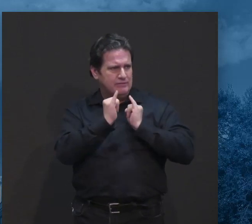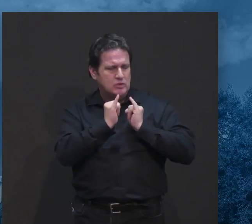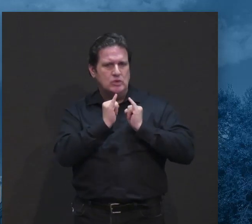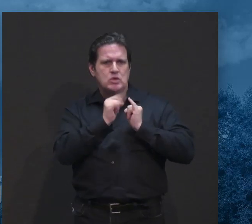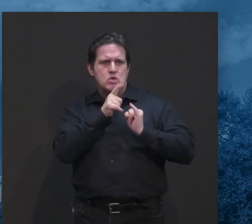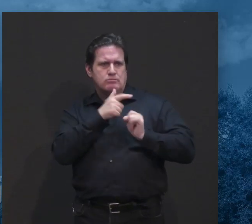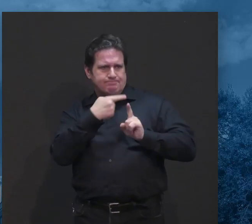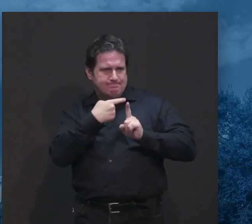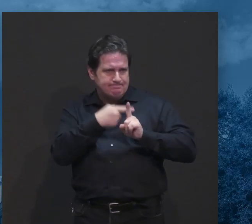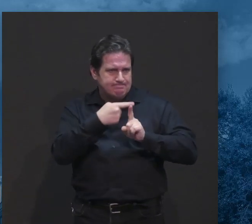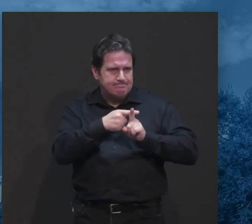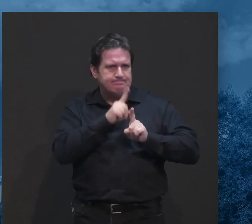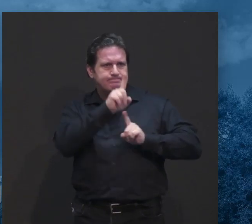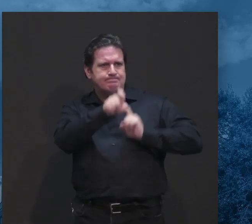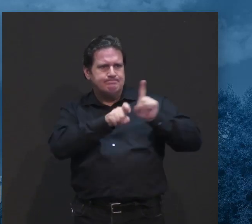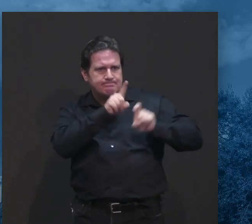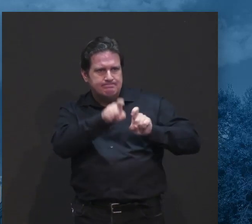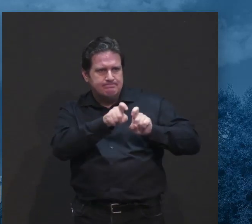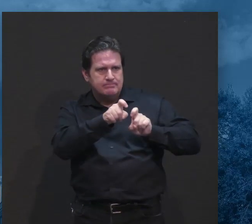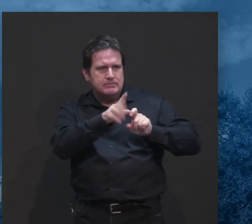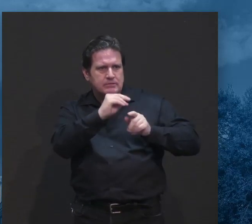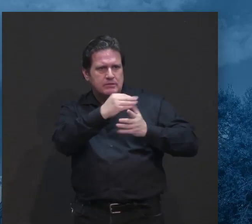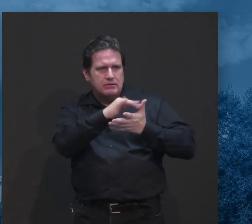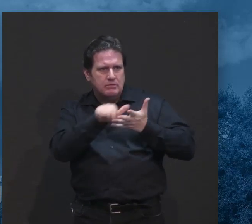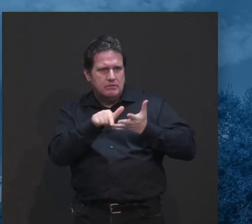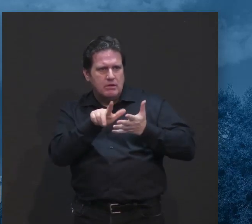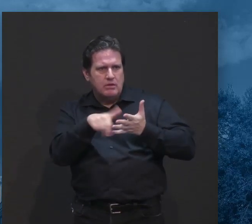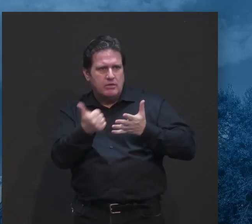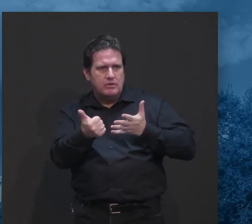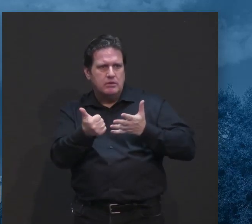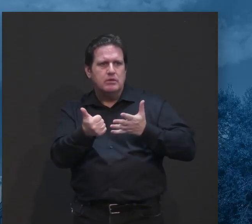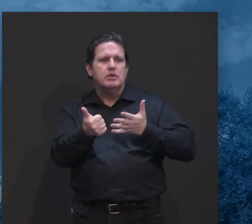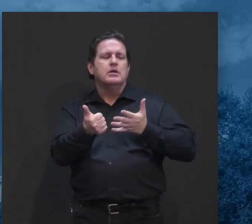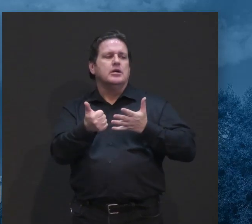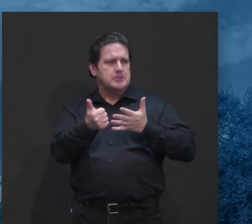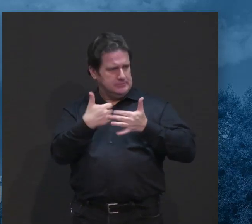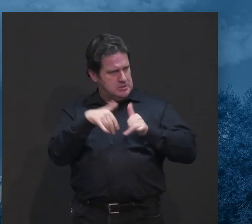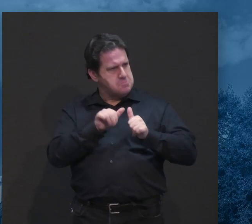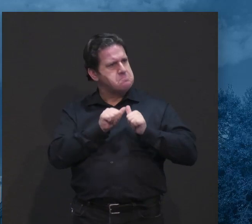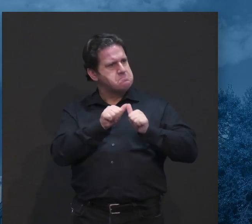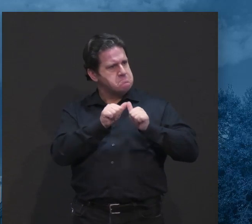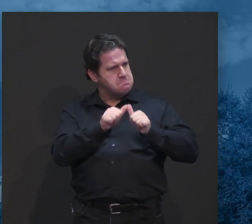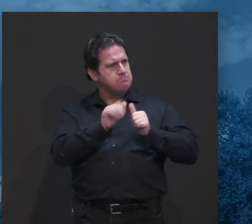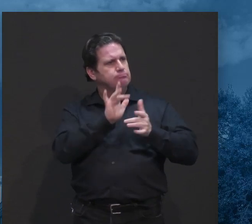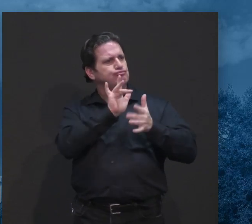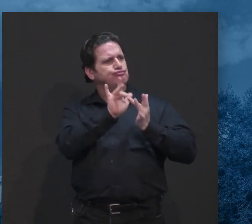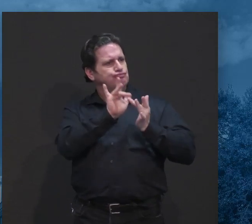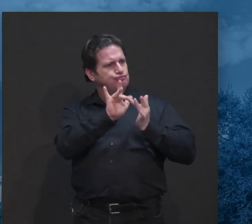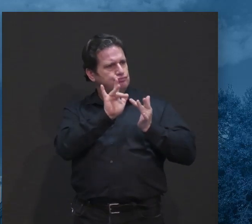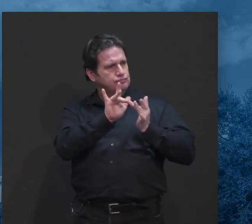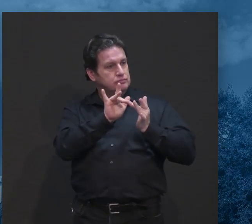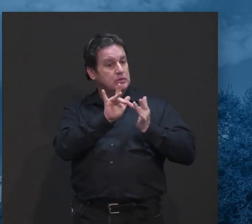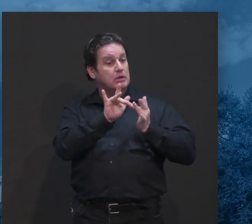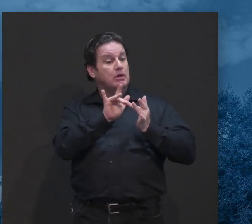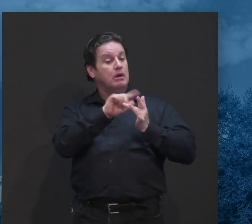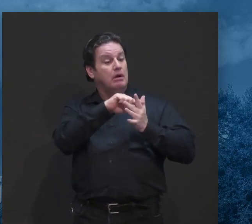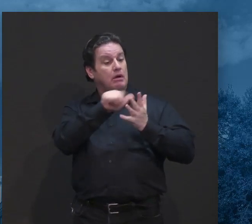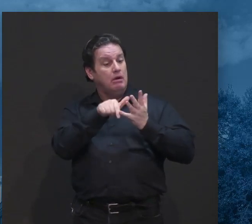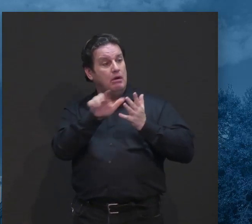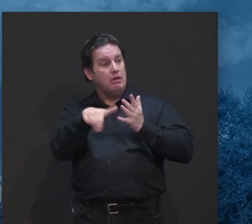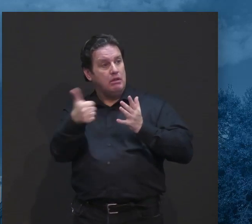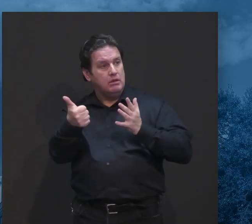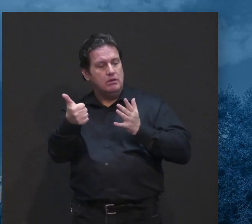cases, and we have been able to keep up with those conversations with our cases. For the contacts,